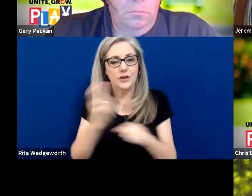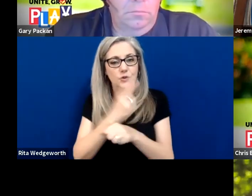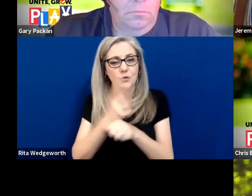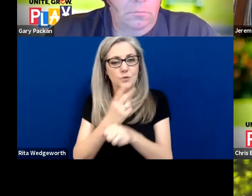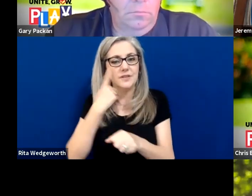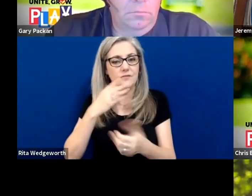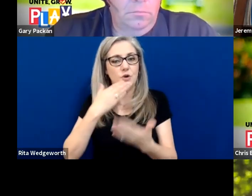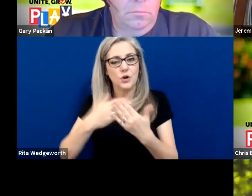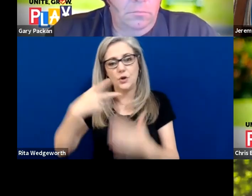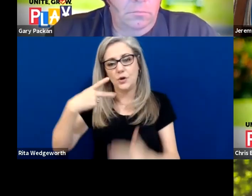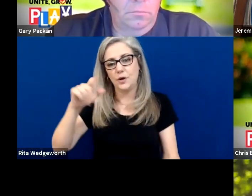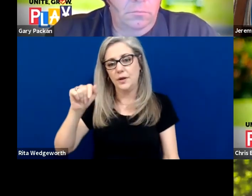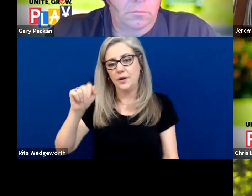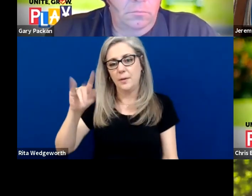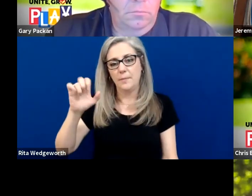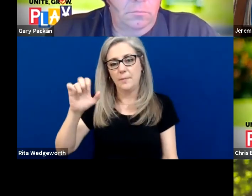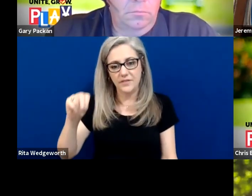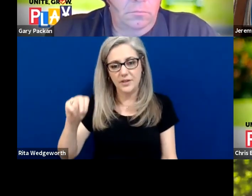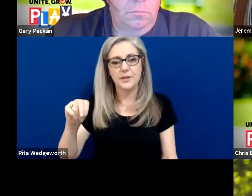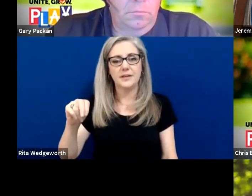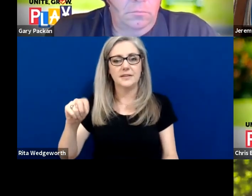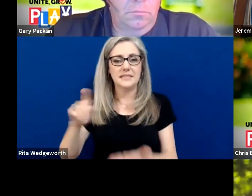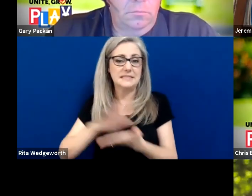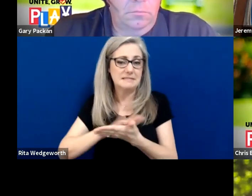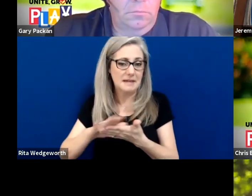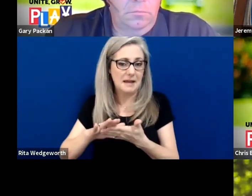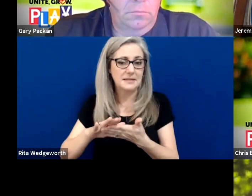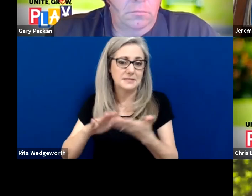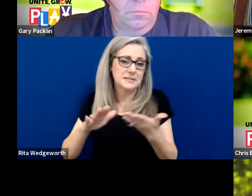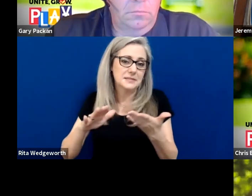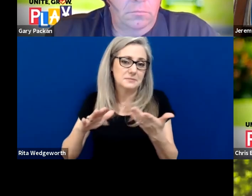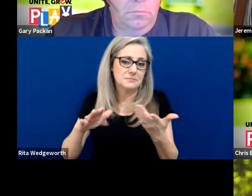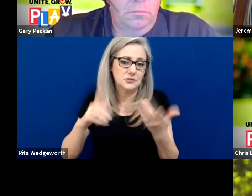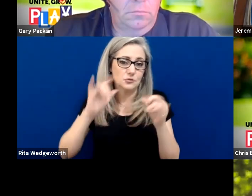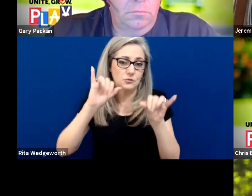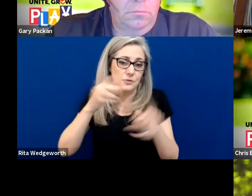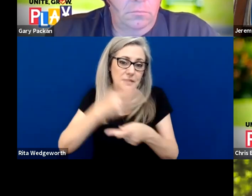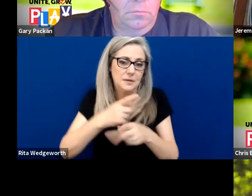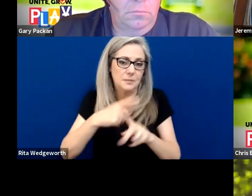nice aspect to Villages of Carmel.